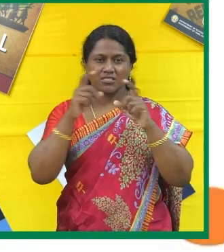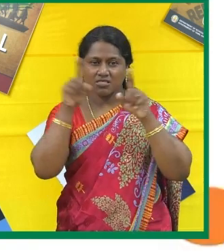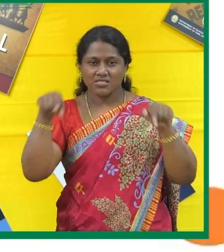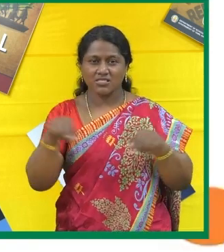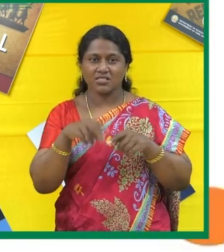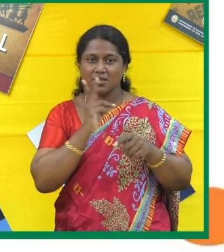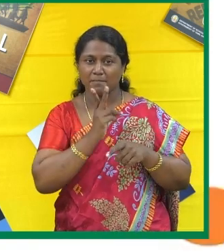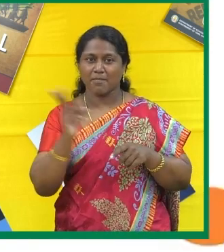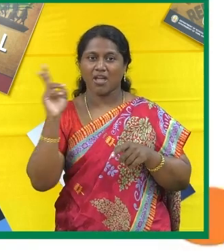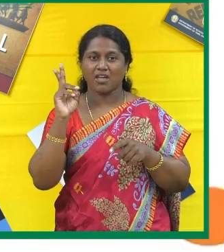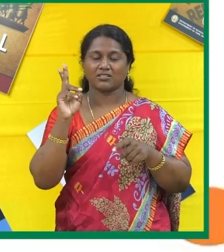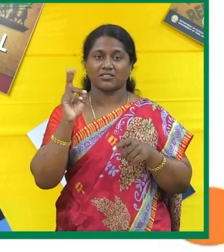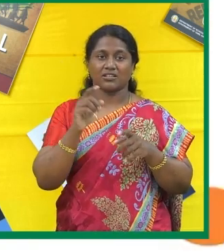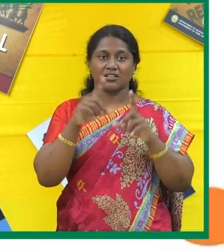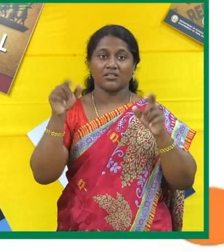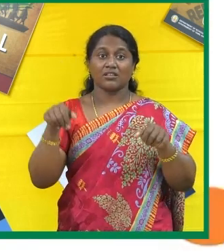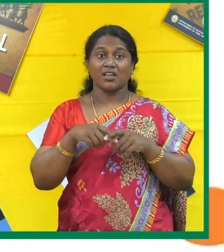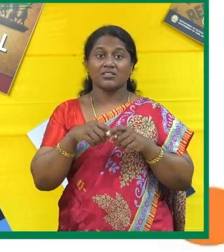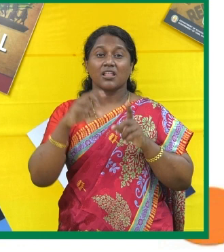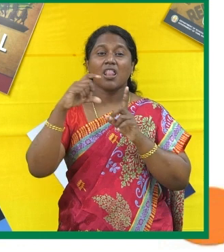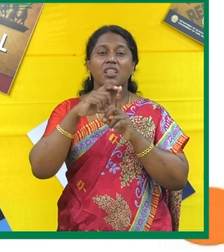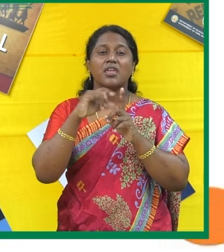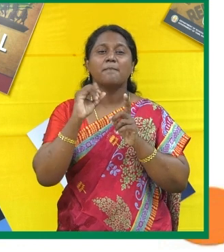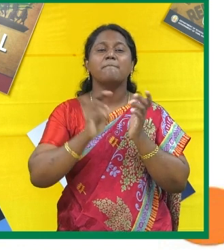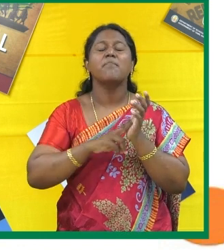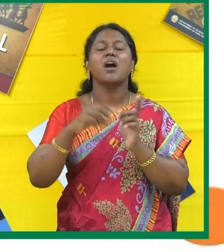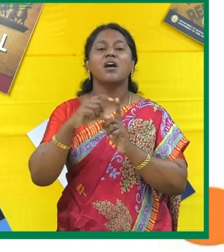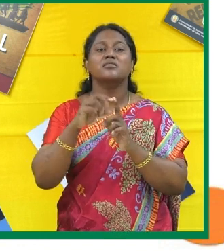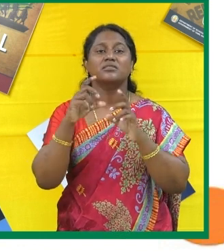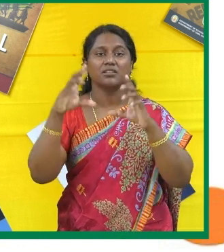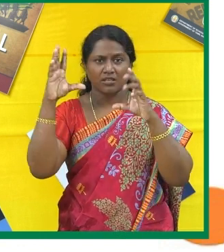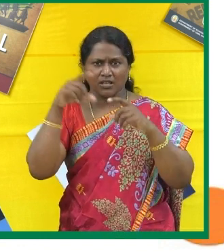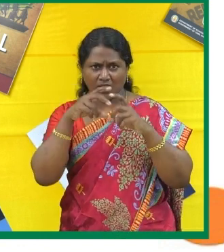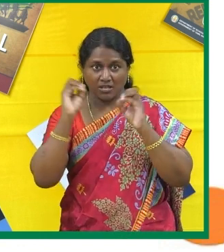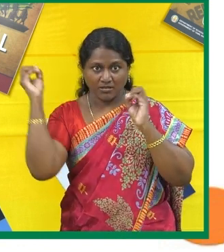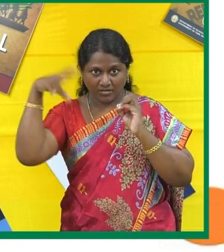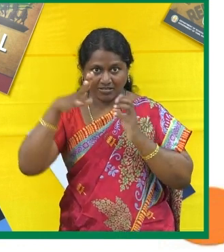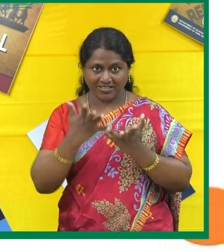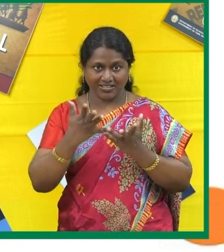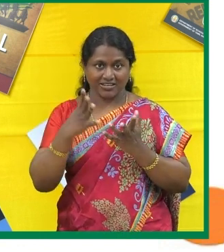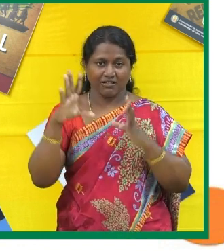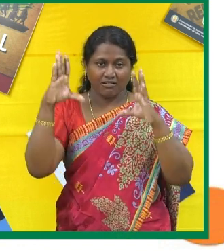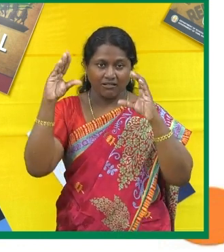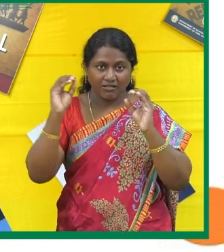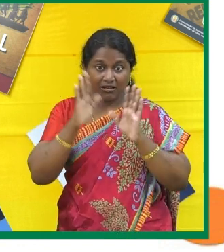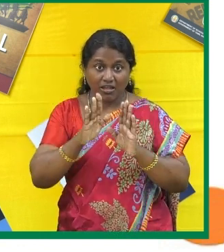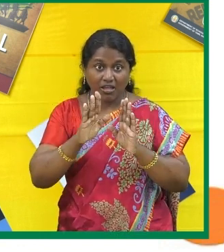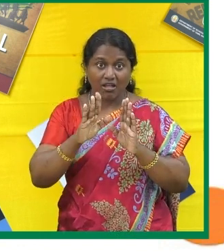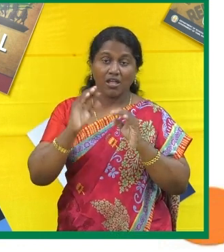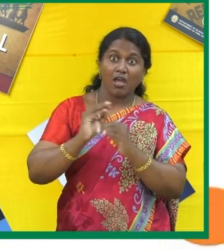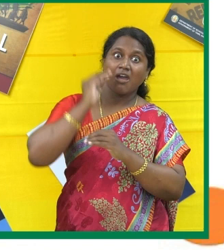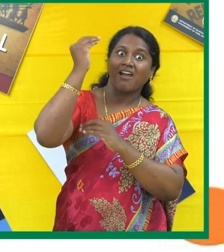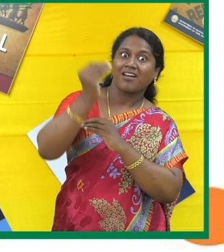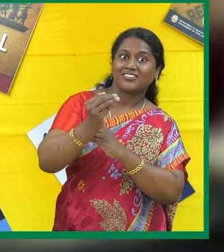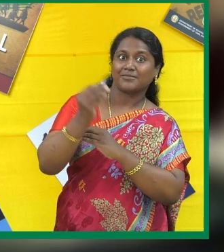the dim past is described. Not bright. In the front, far away, have the brightness. Near you, you have